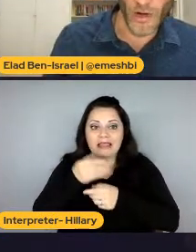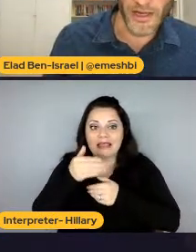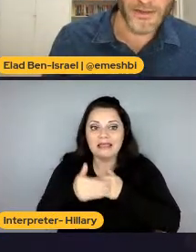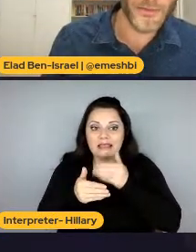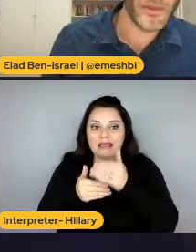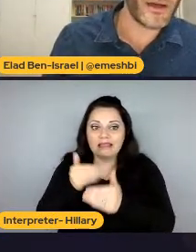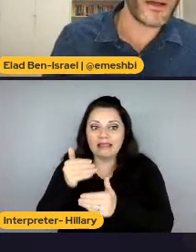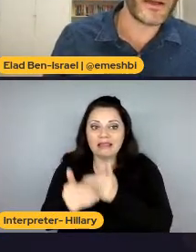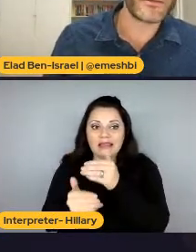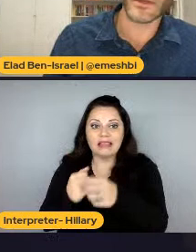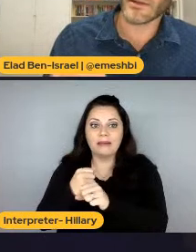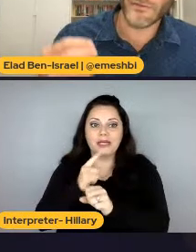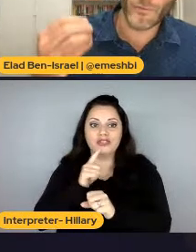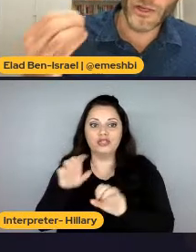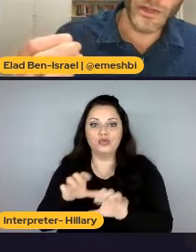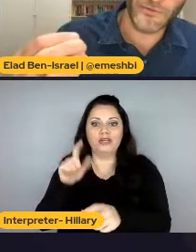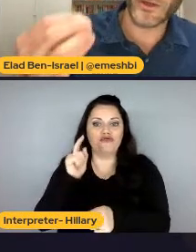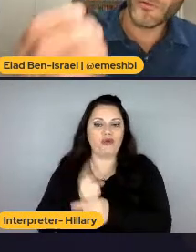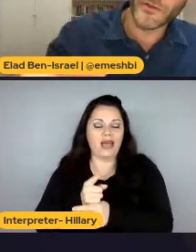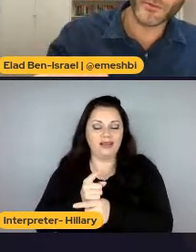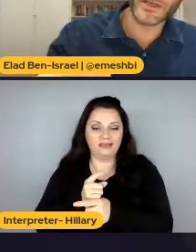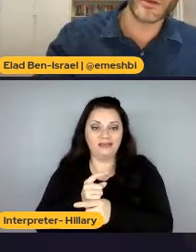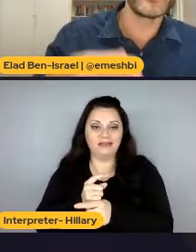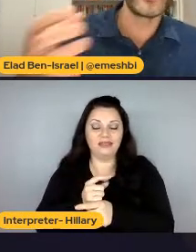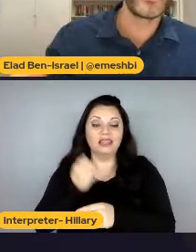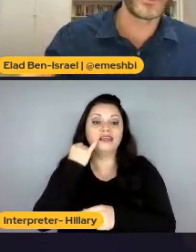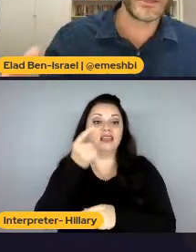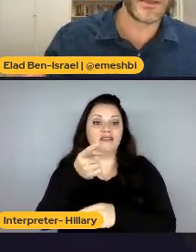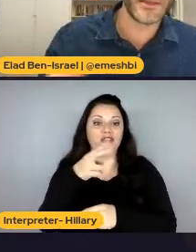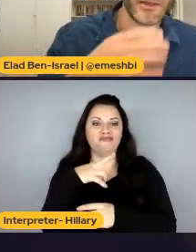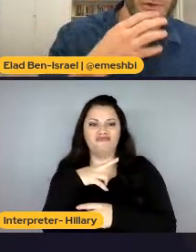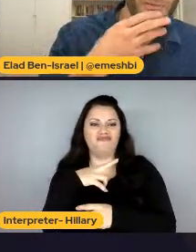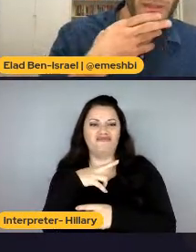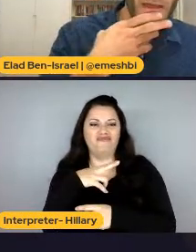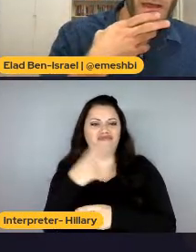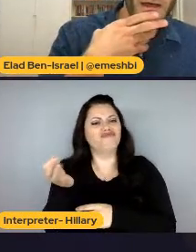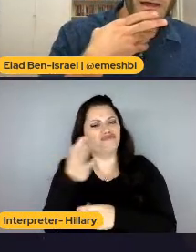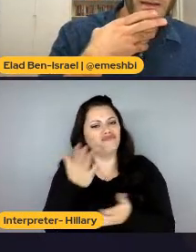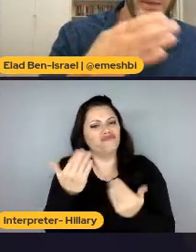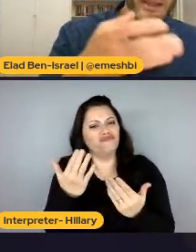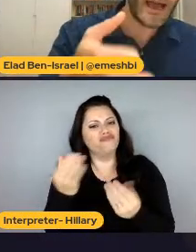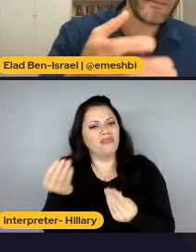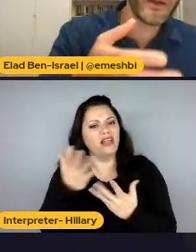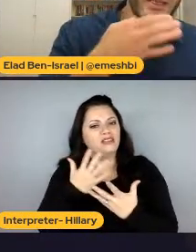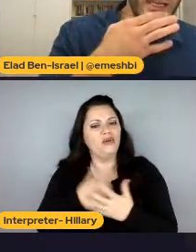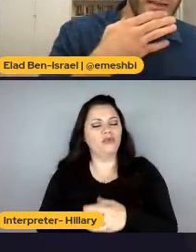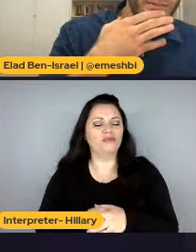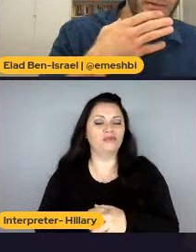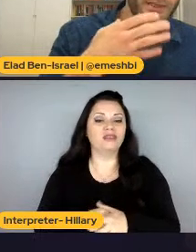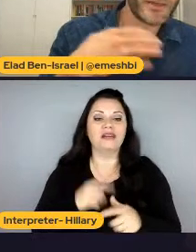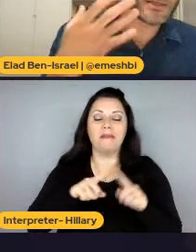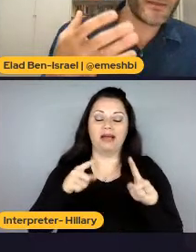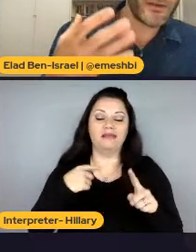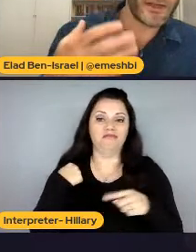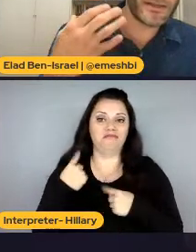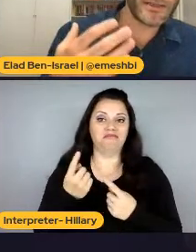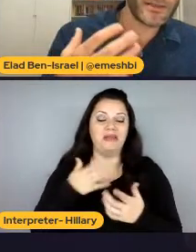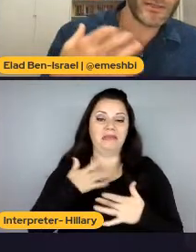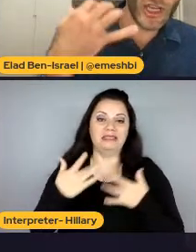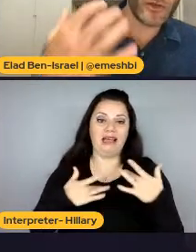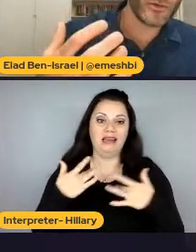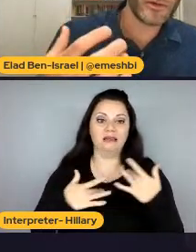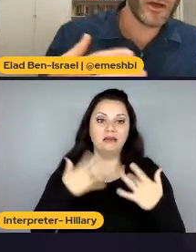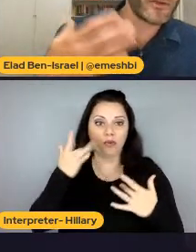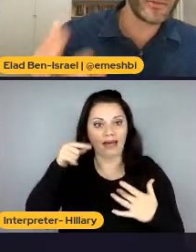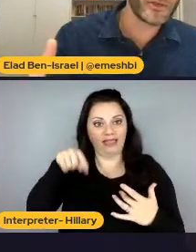it right. And if you feel we don't, then please let us know. But I'm very excited about this because I feel like this is